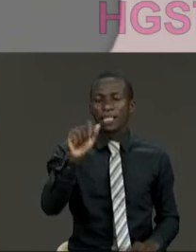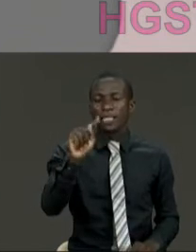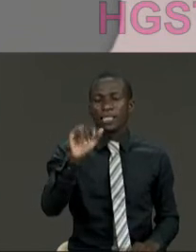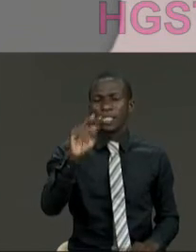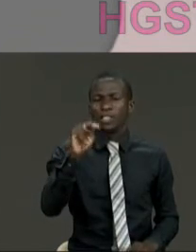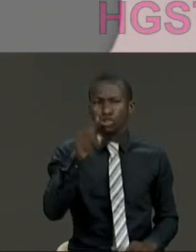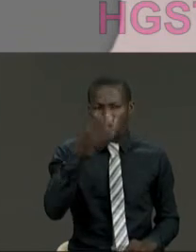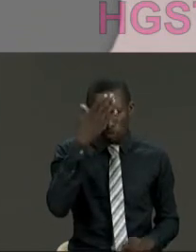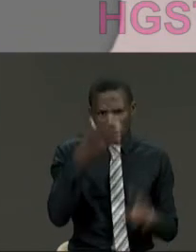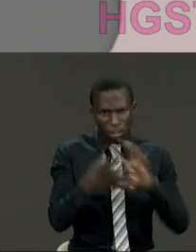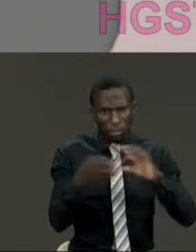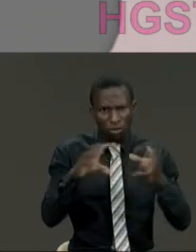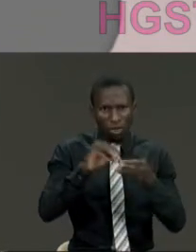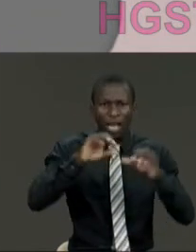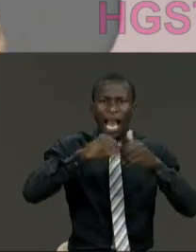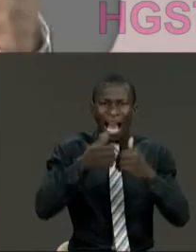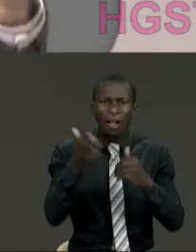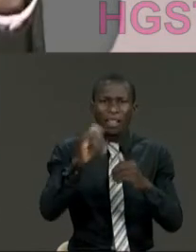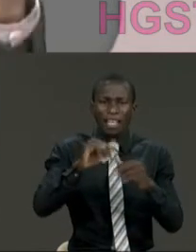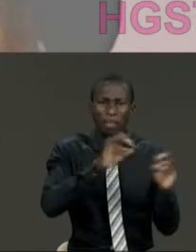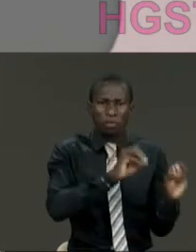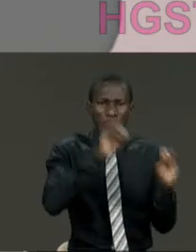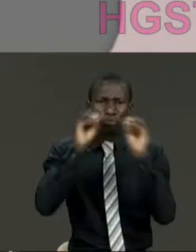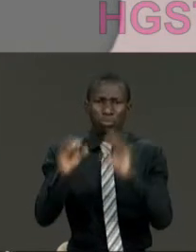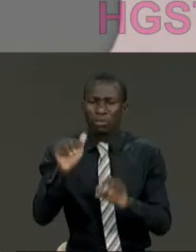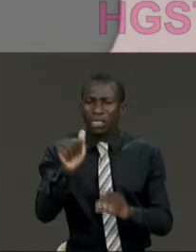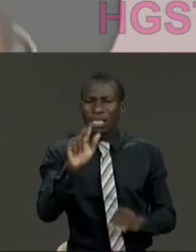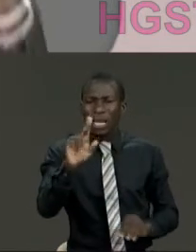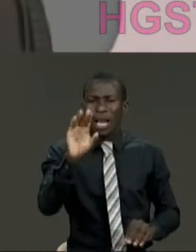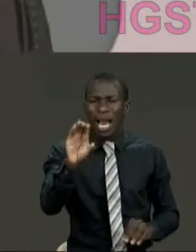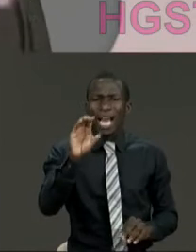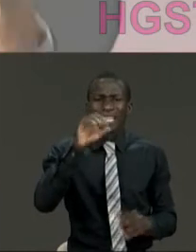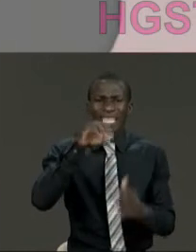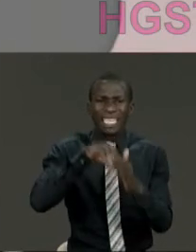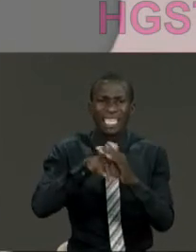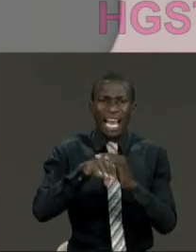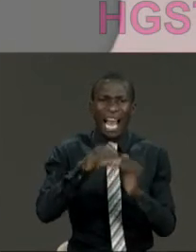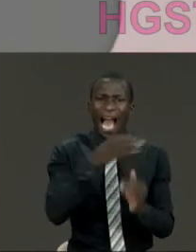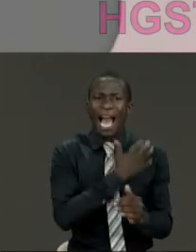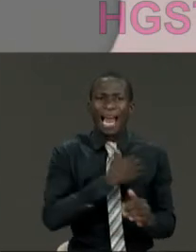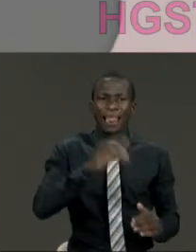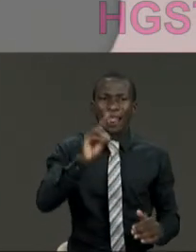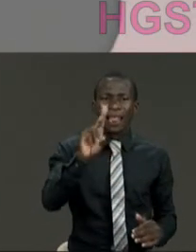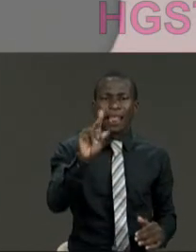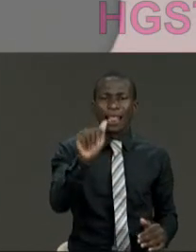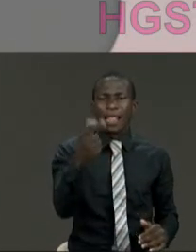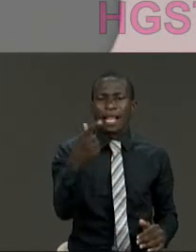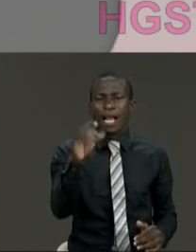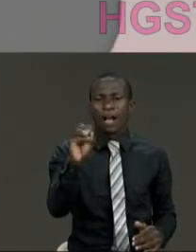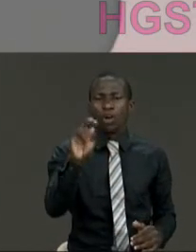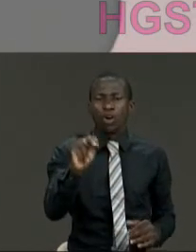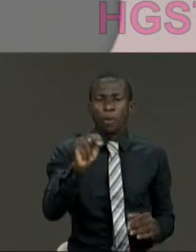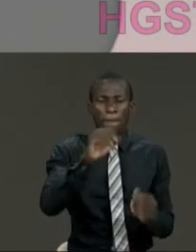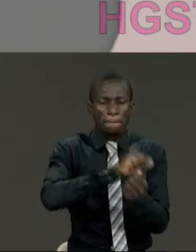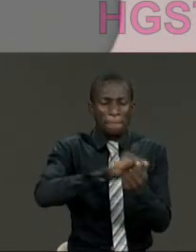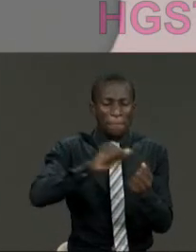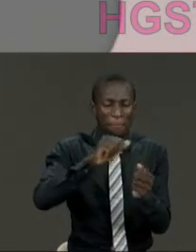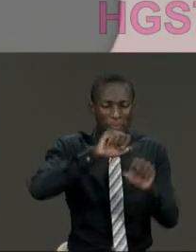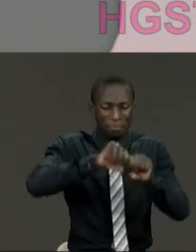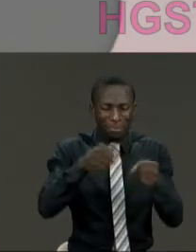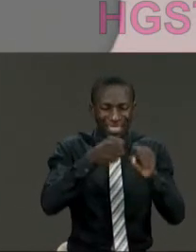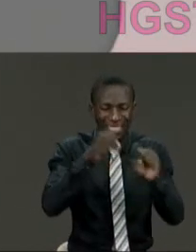the story, how they put the ark in the house of dragon, and dragon were broken to pieces, and